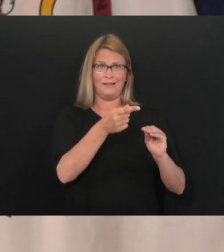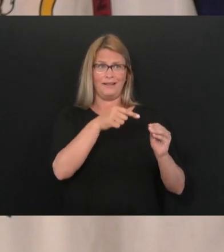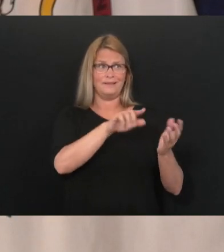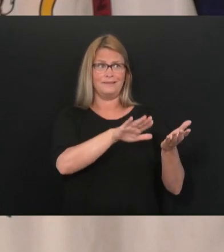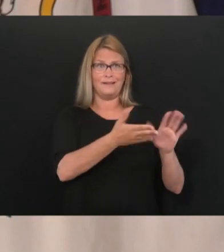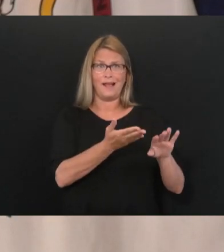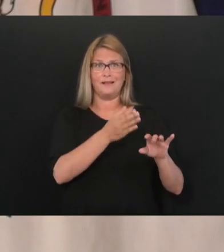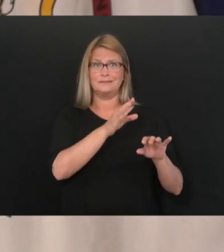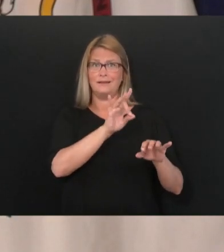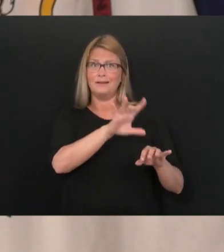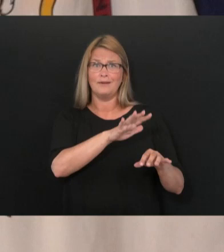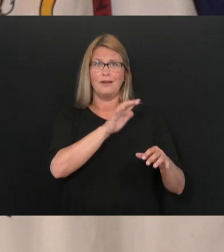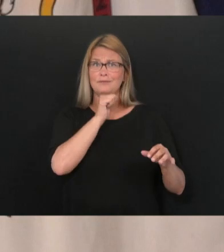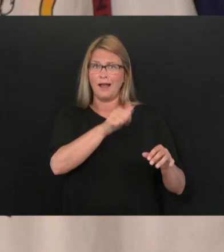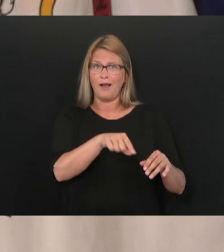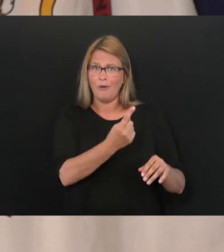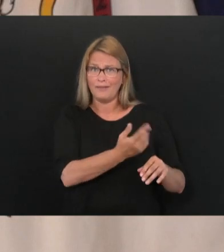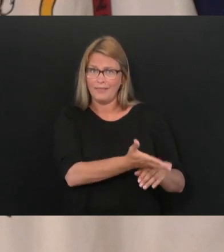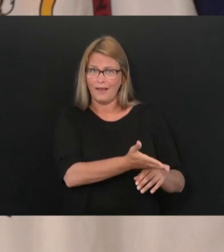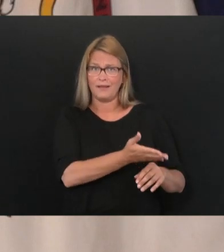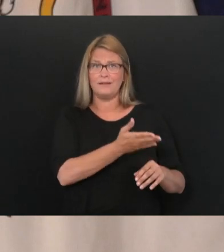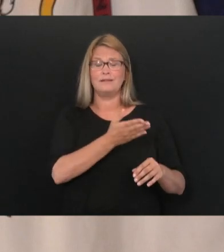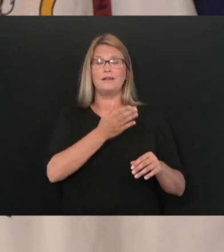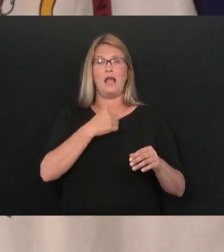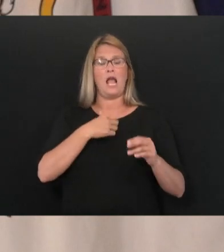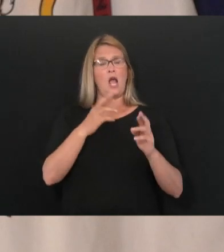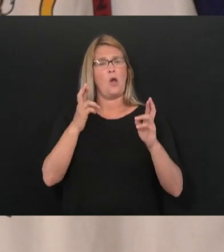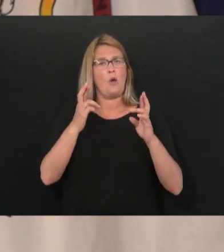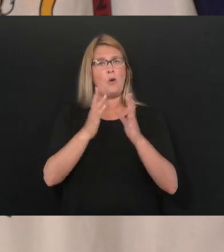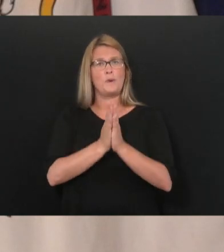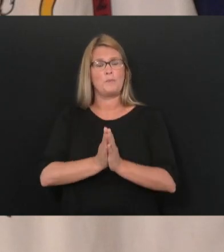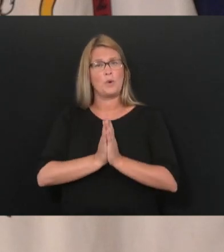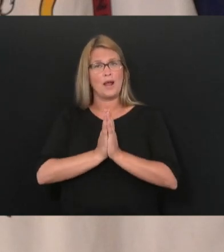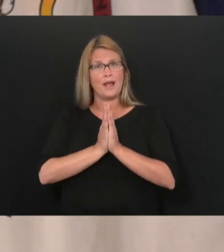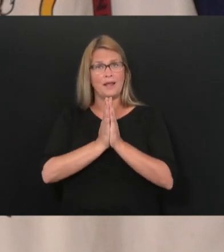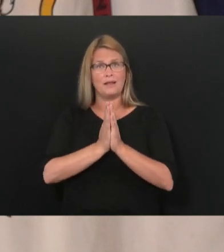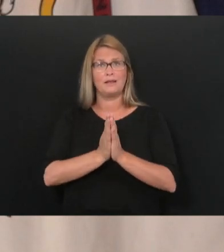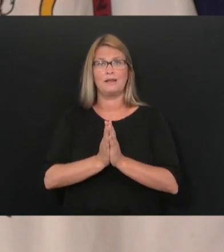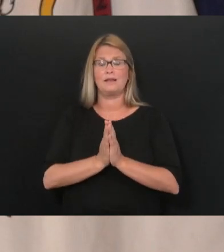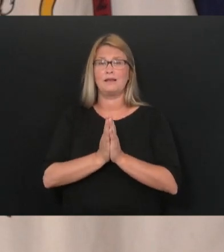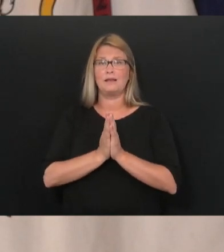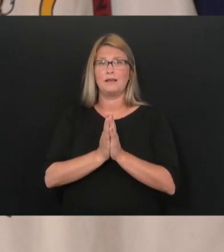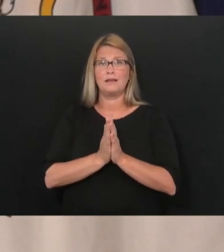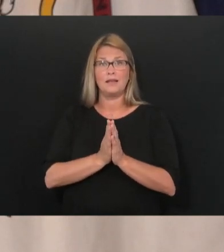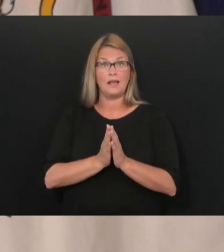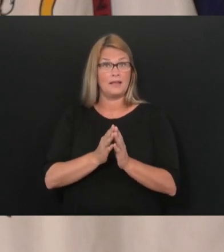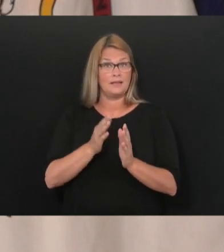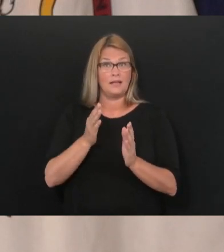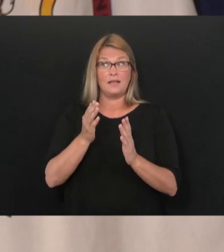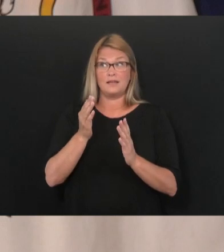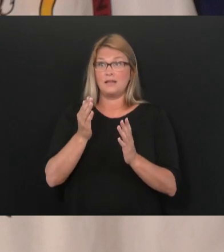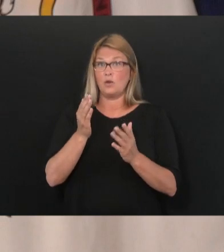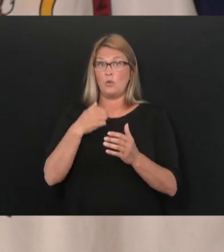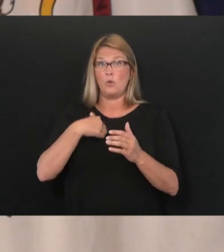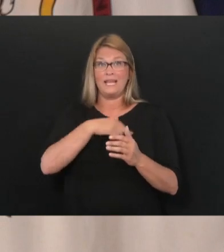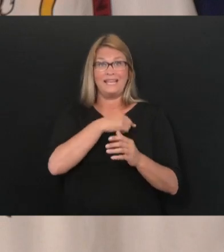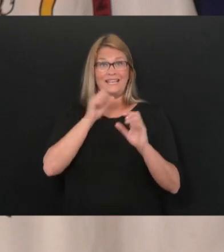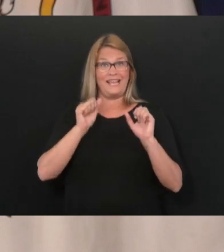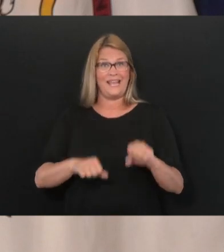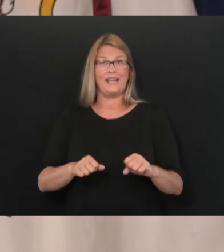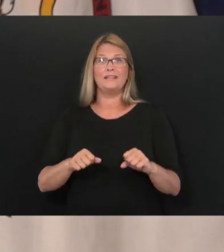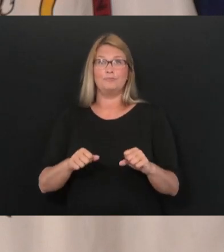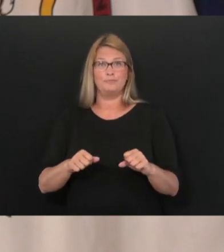know, I hope and pray in every way that at some point in time we can string